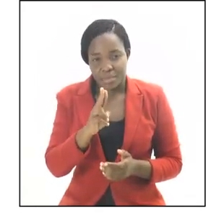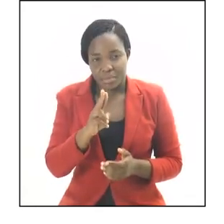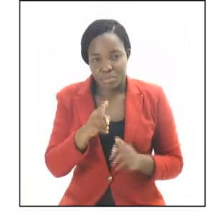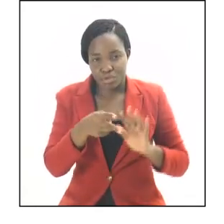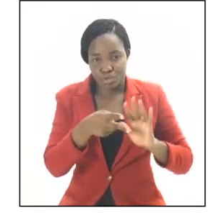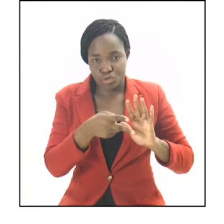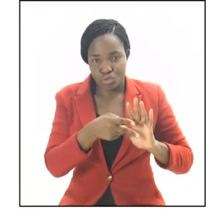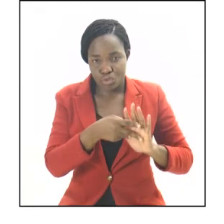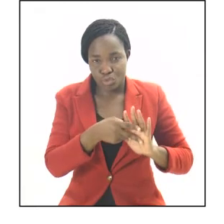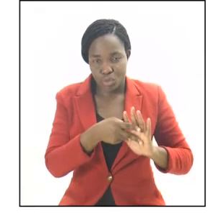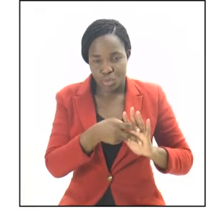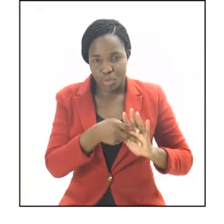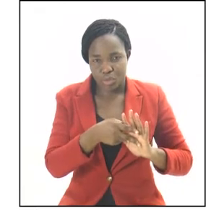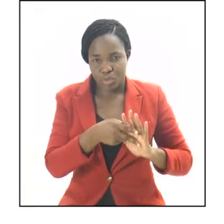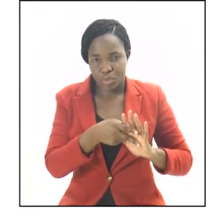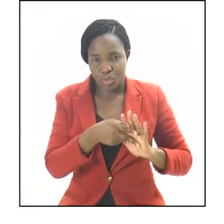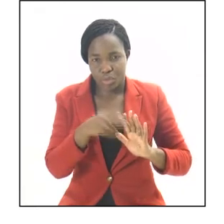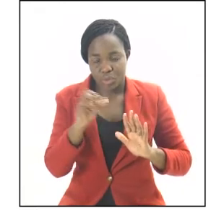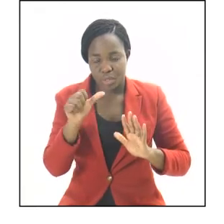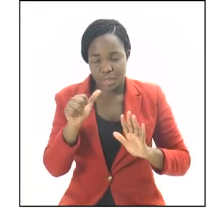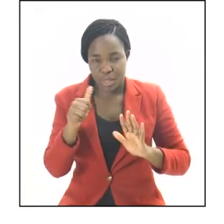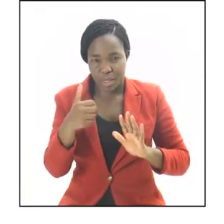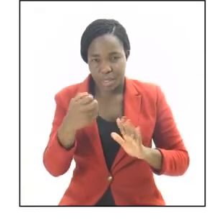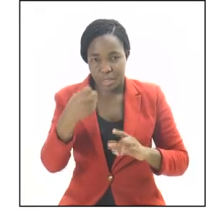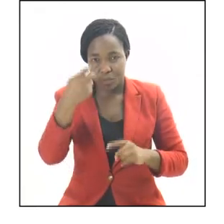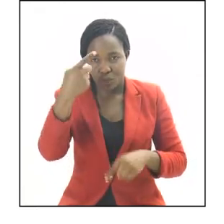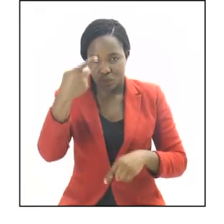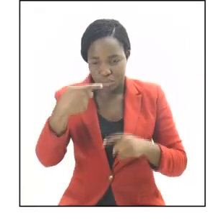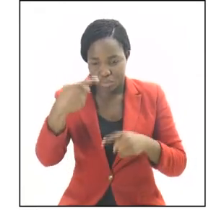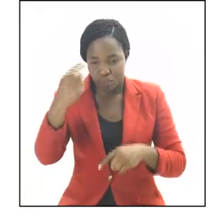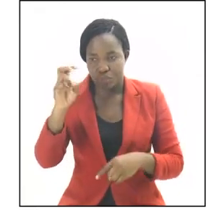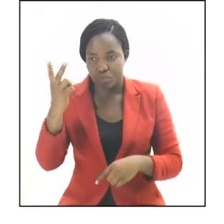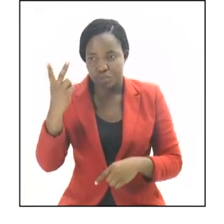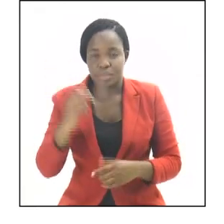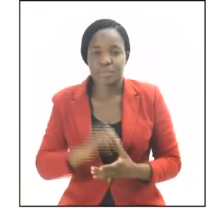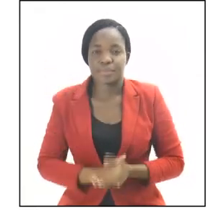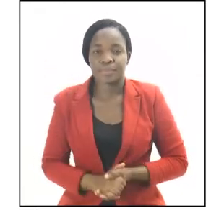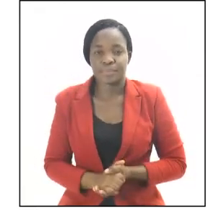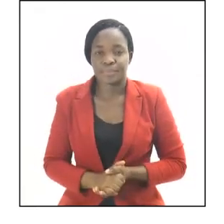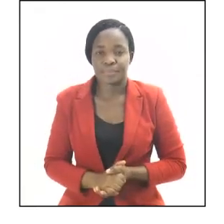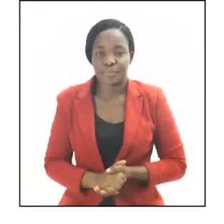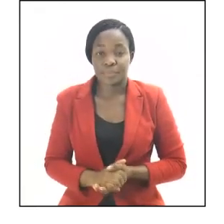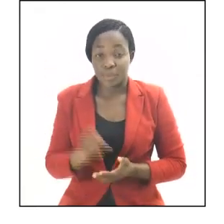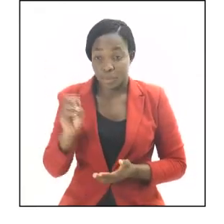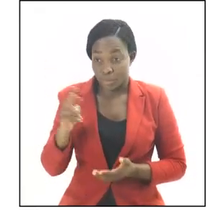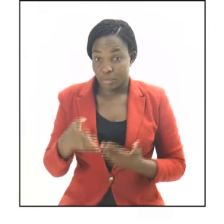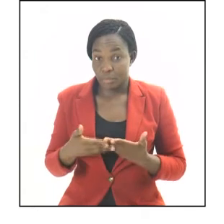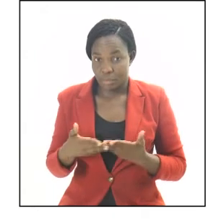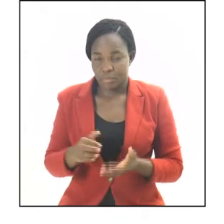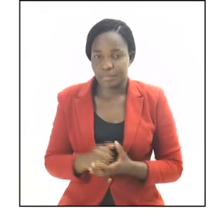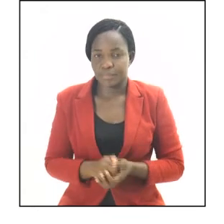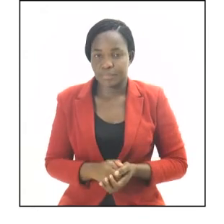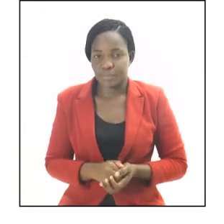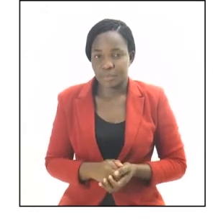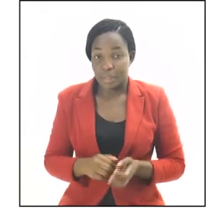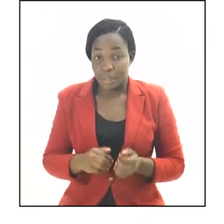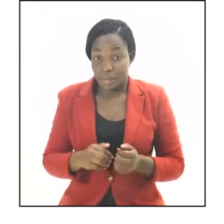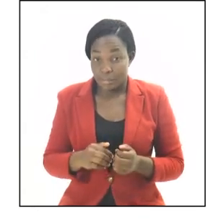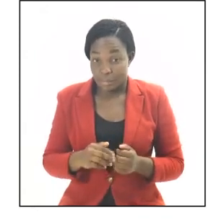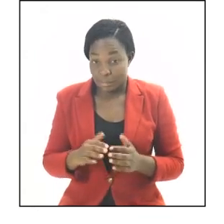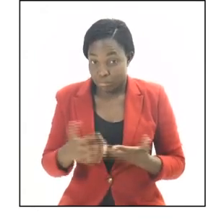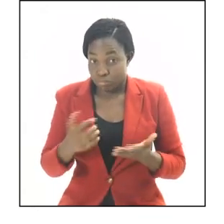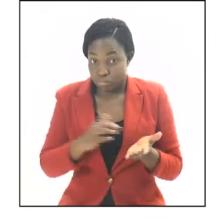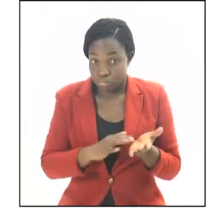to the sum of the other two sides squared. Let me help you. The calculation will work